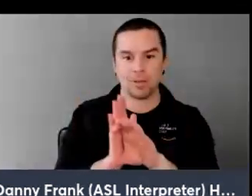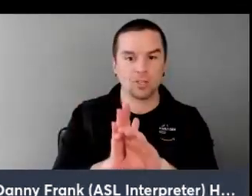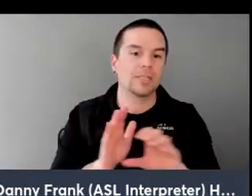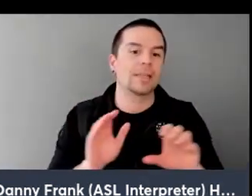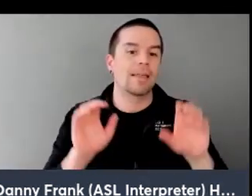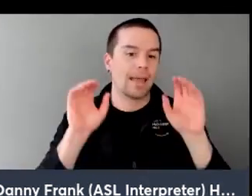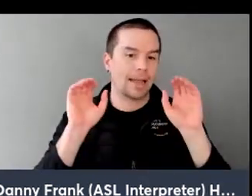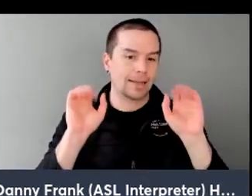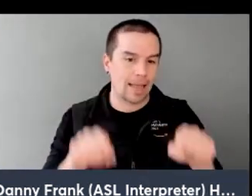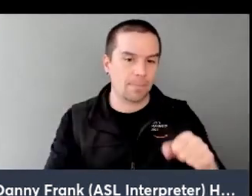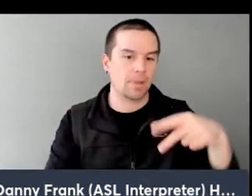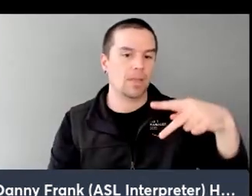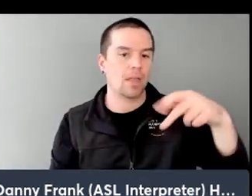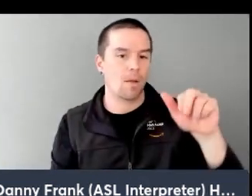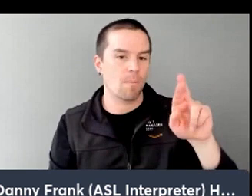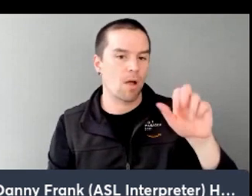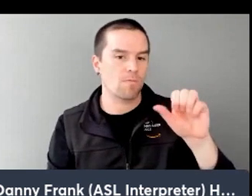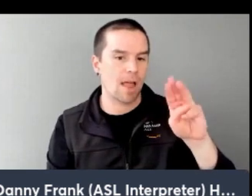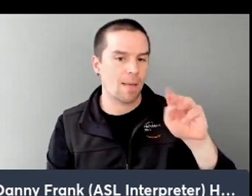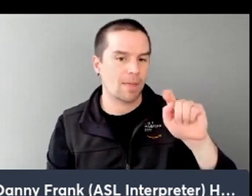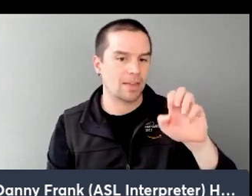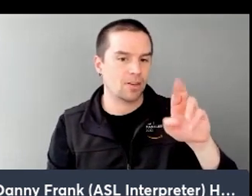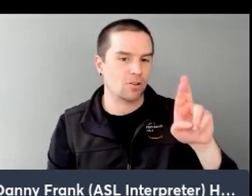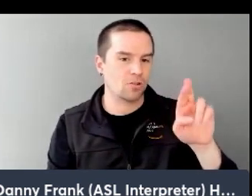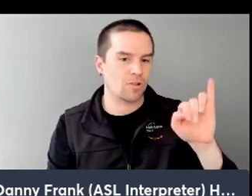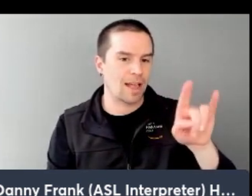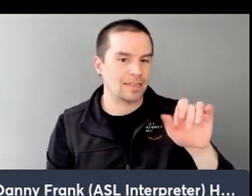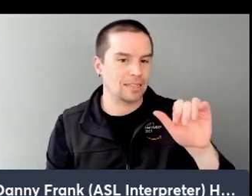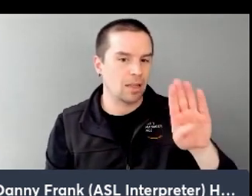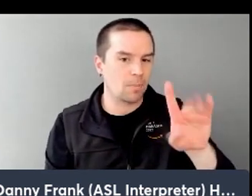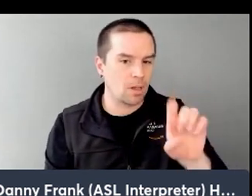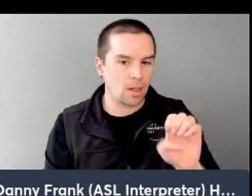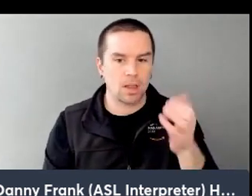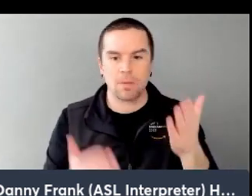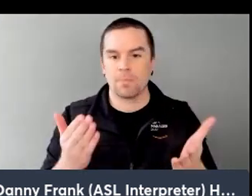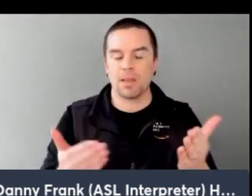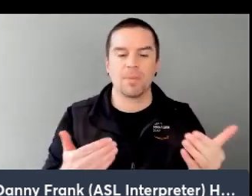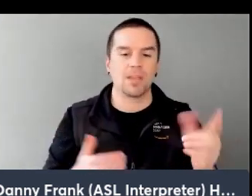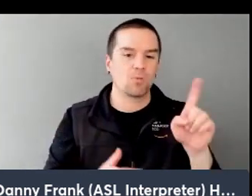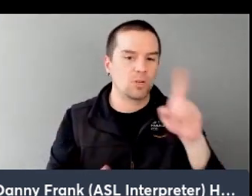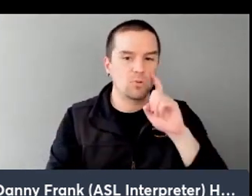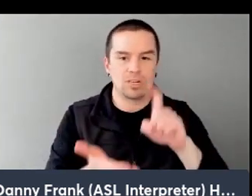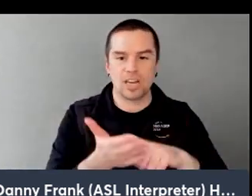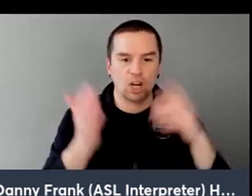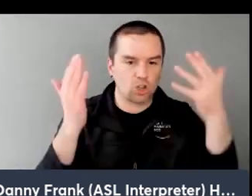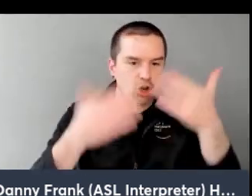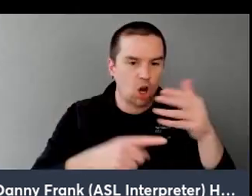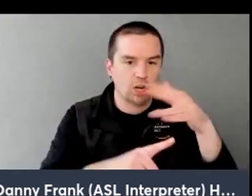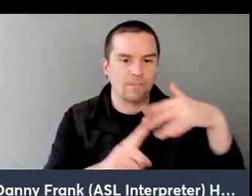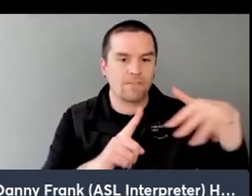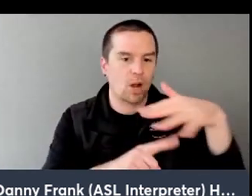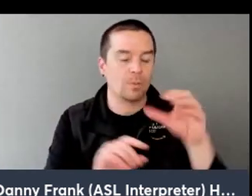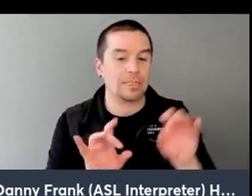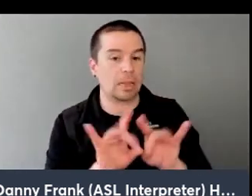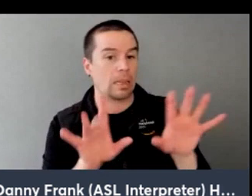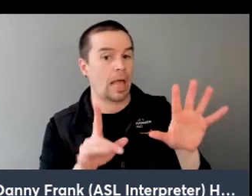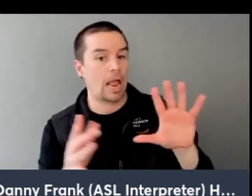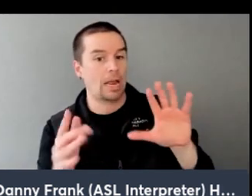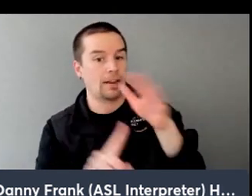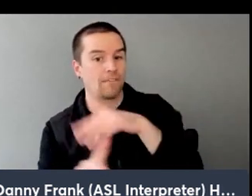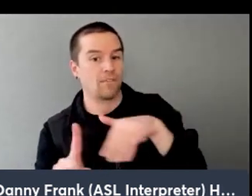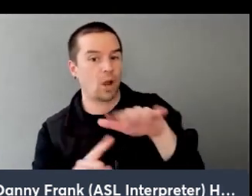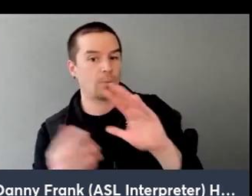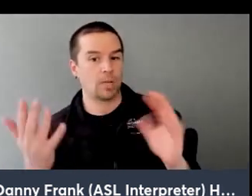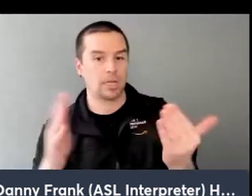for darker environments, lighter environments, maybe you have pink light in your cat detection studio. Who knows,